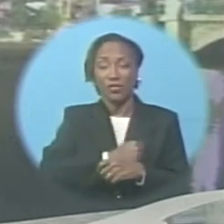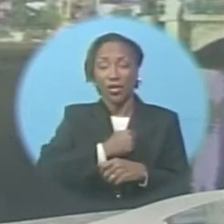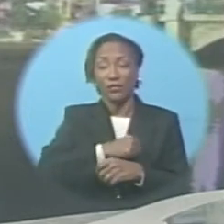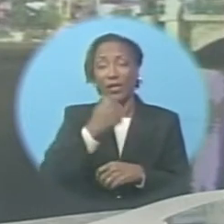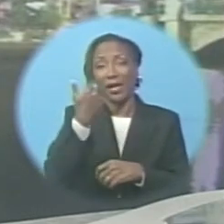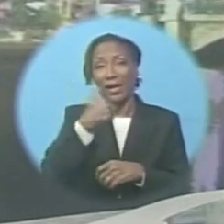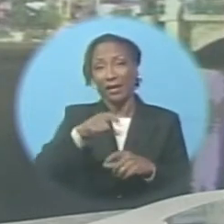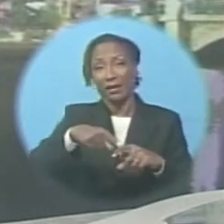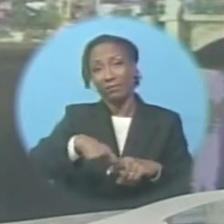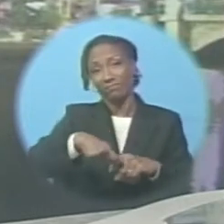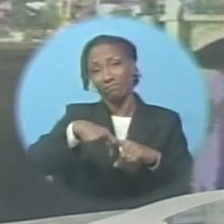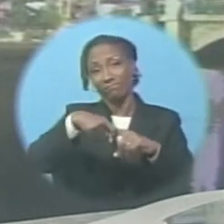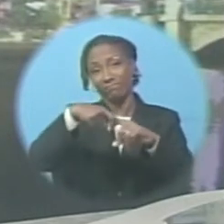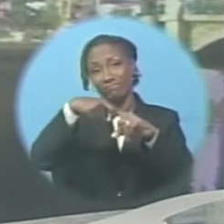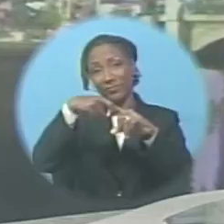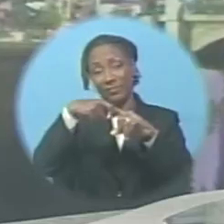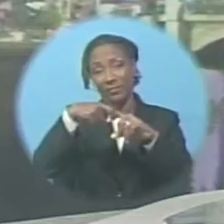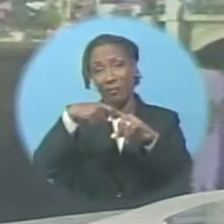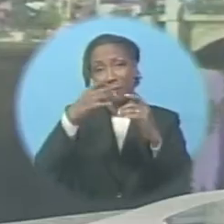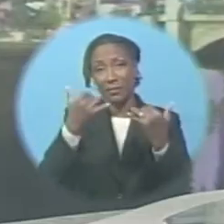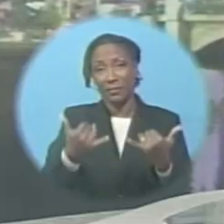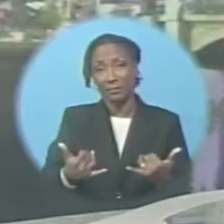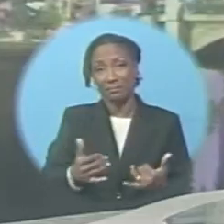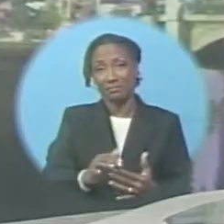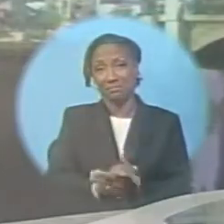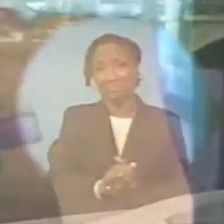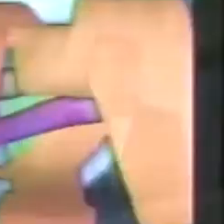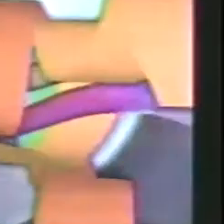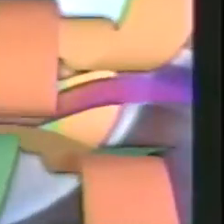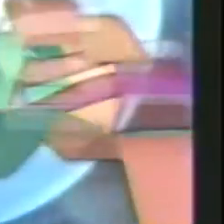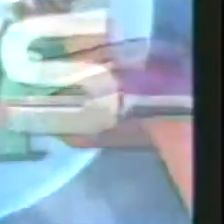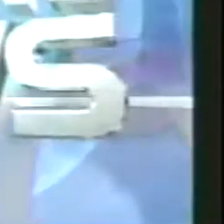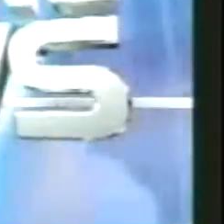we'll take a short break here and come back with more news.